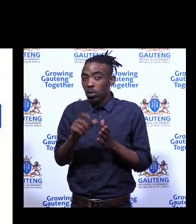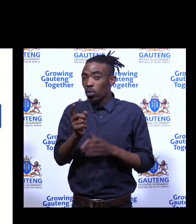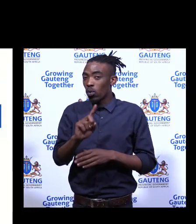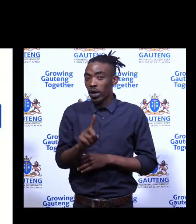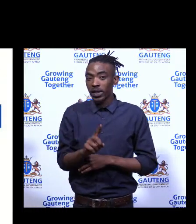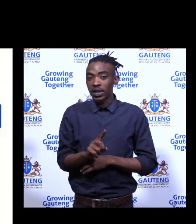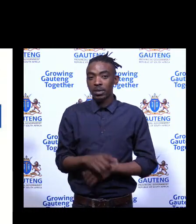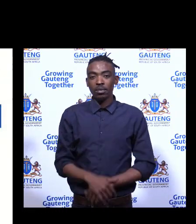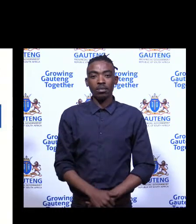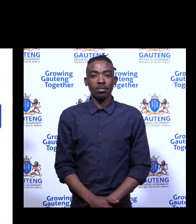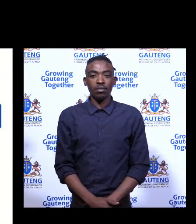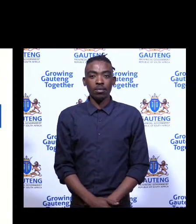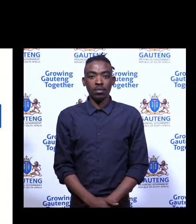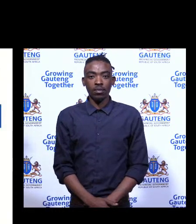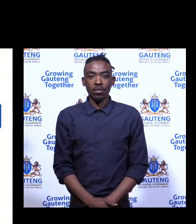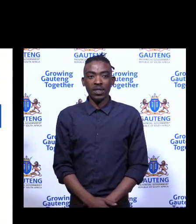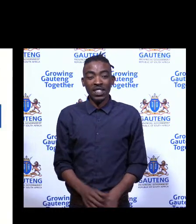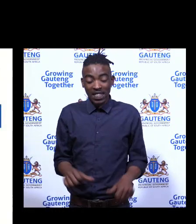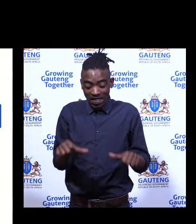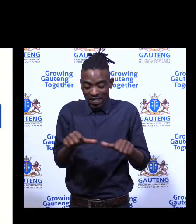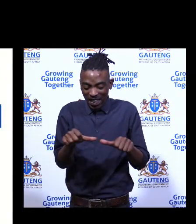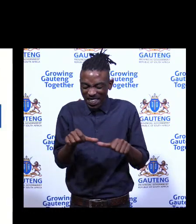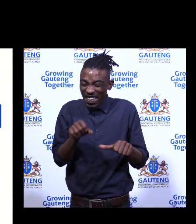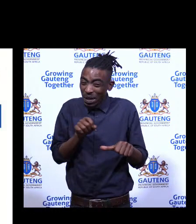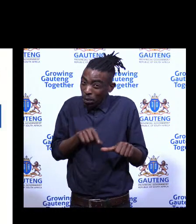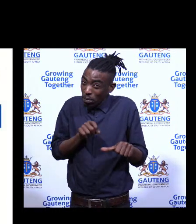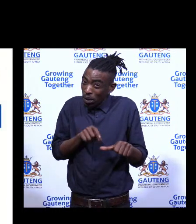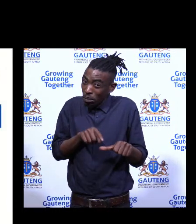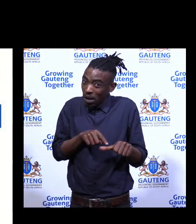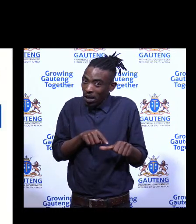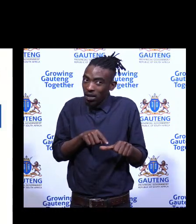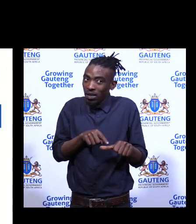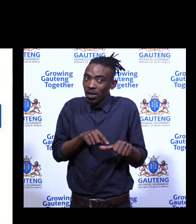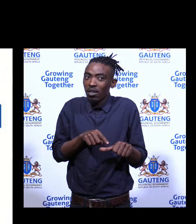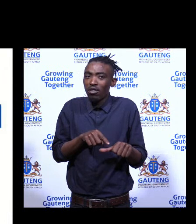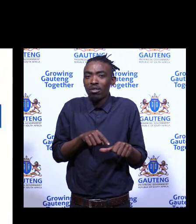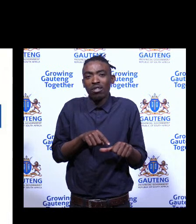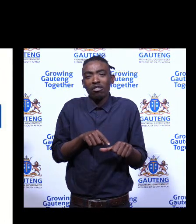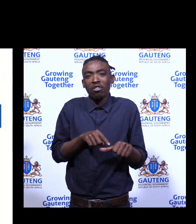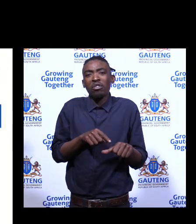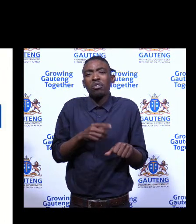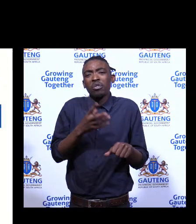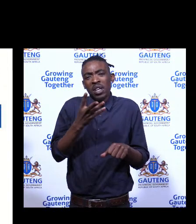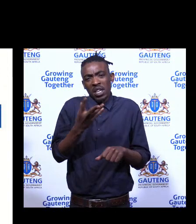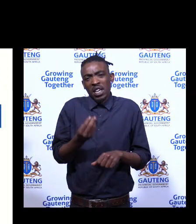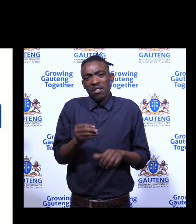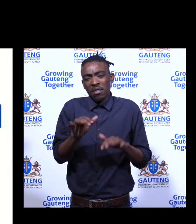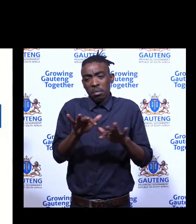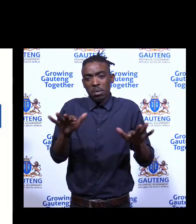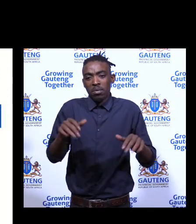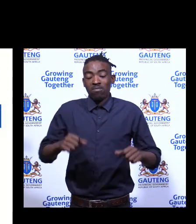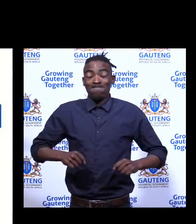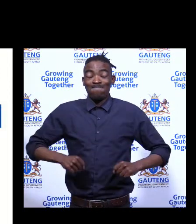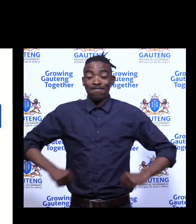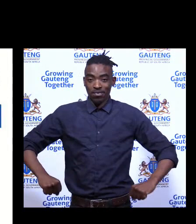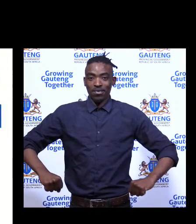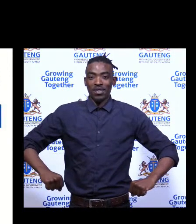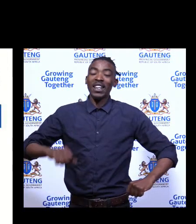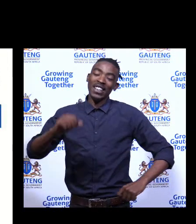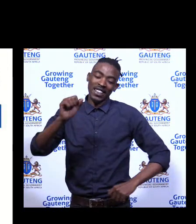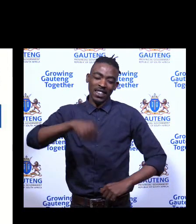that the sizes. We actually have a population that is quite obese.